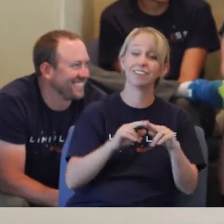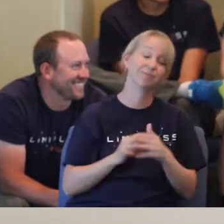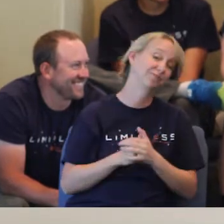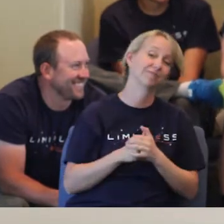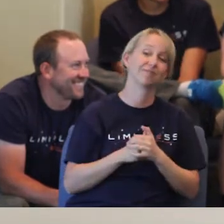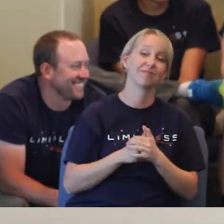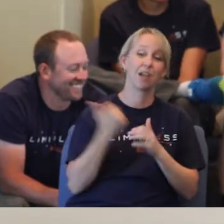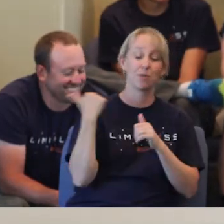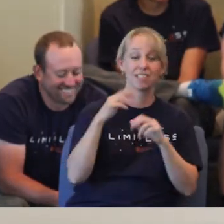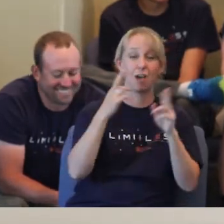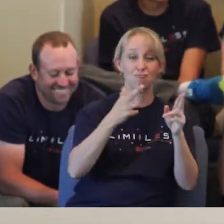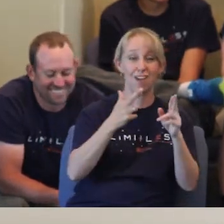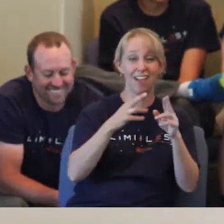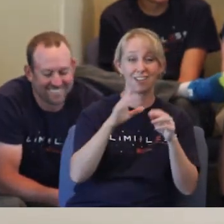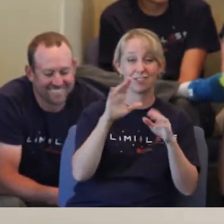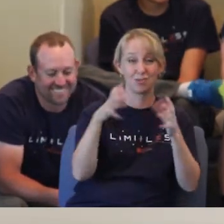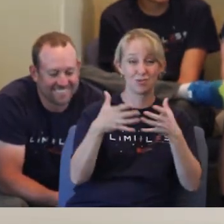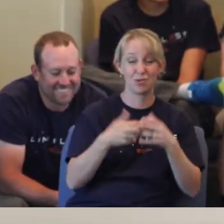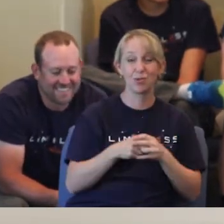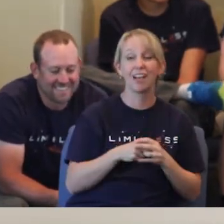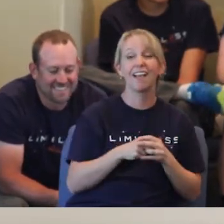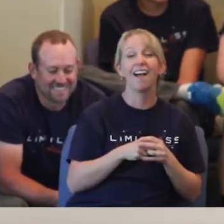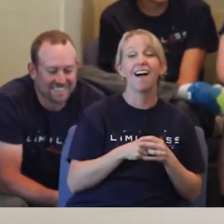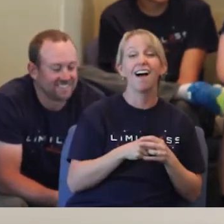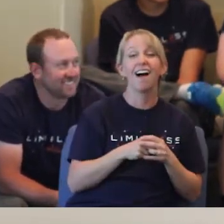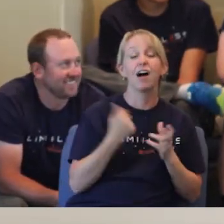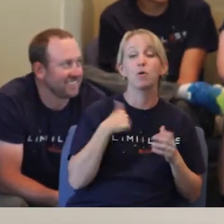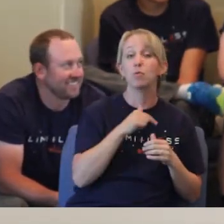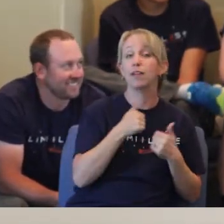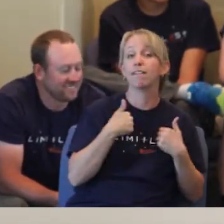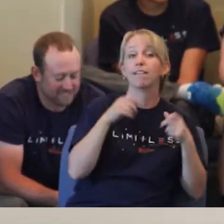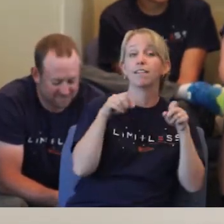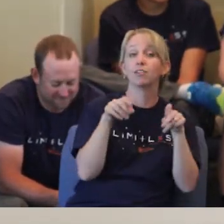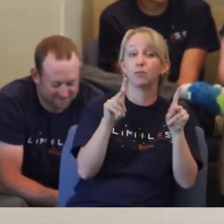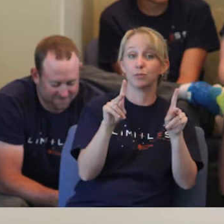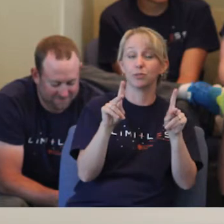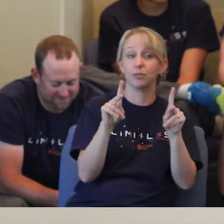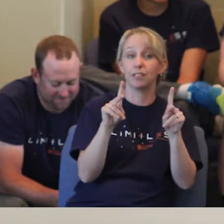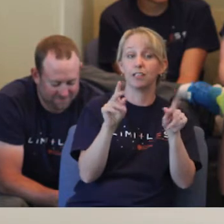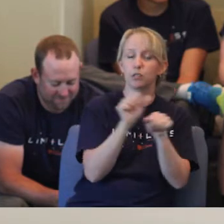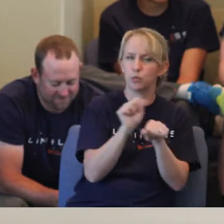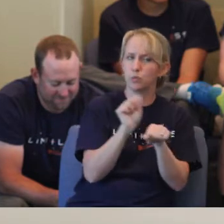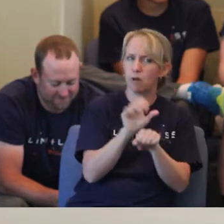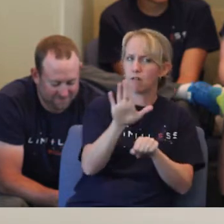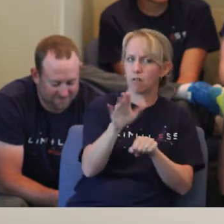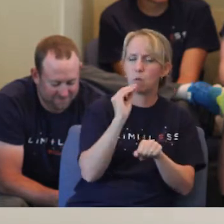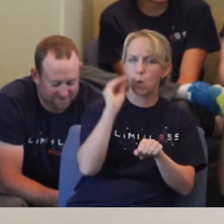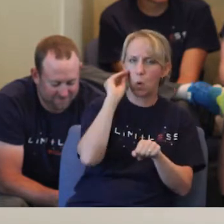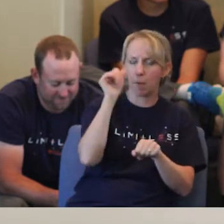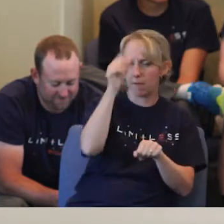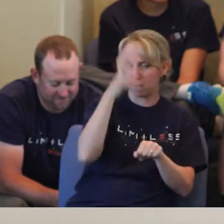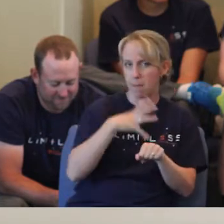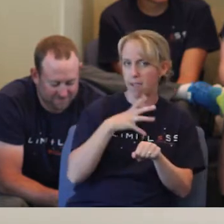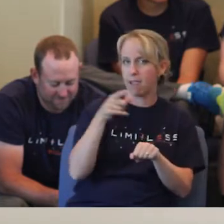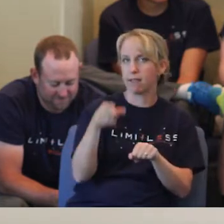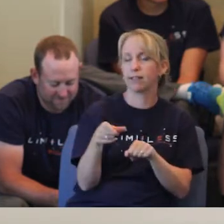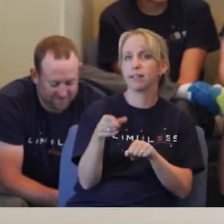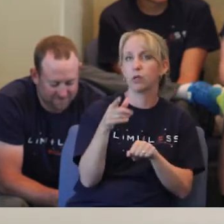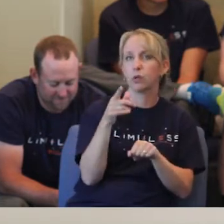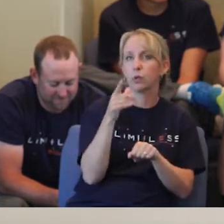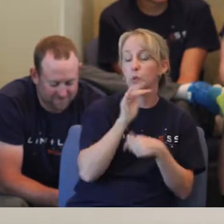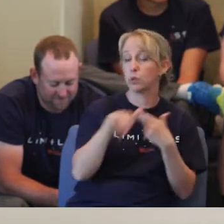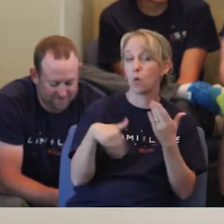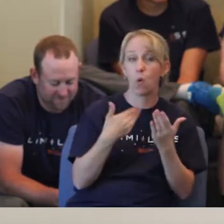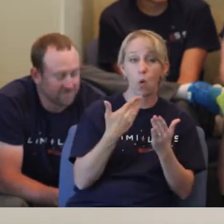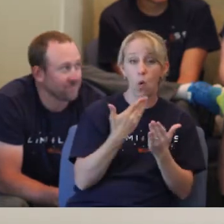crew. We had an opportunity to work on the home of a man whose entire extended